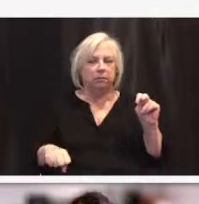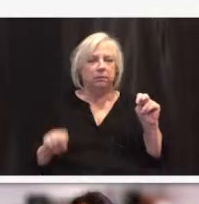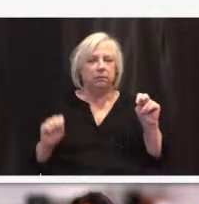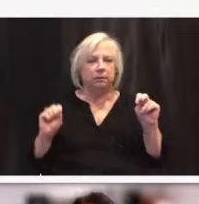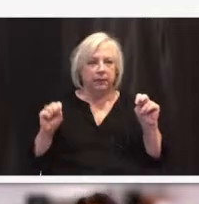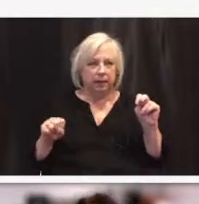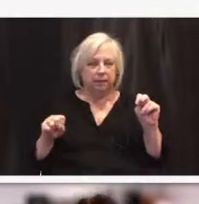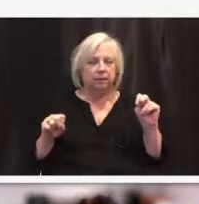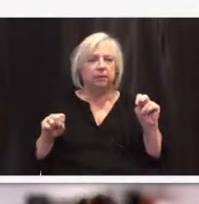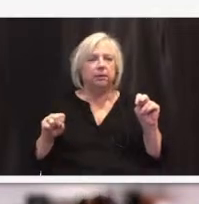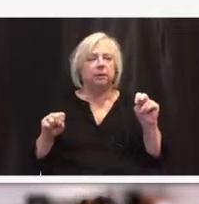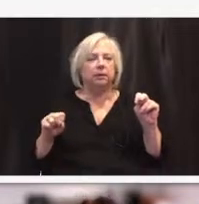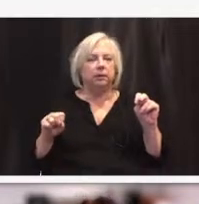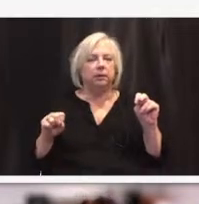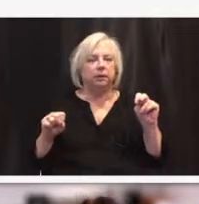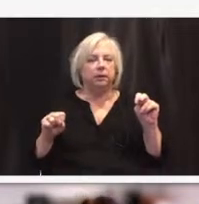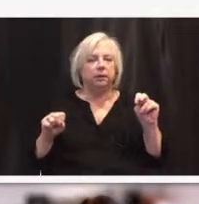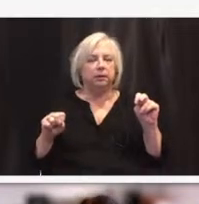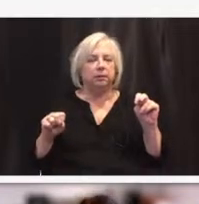Yes.